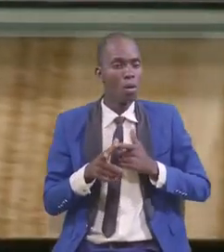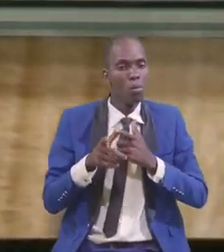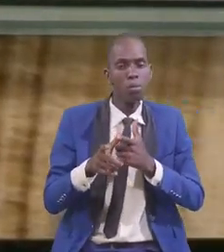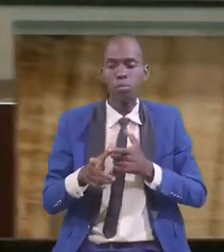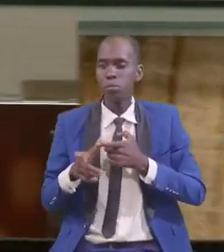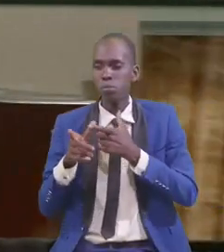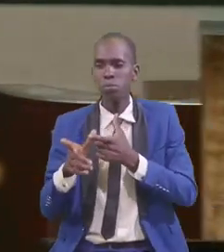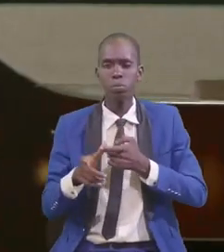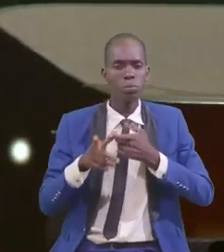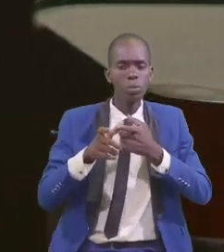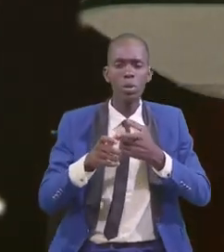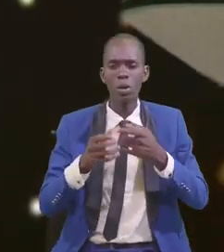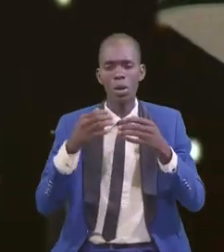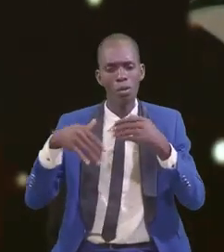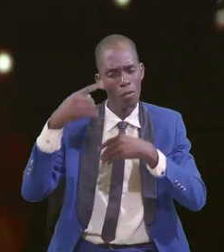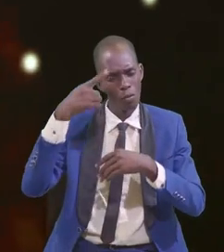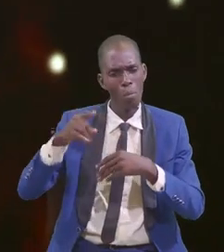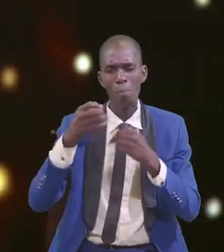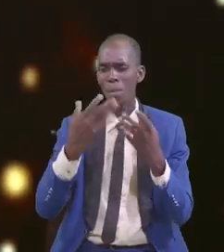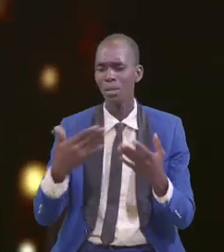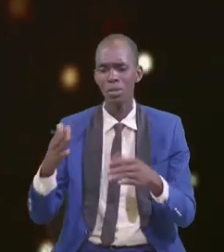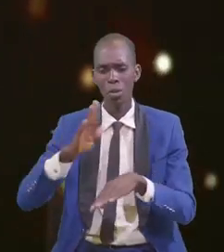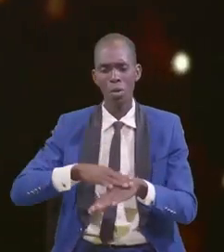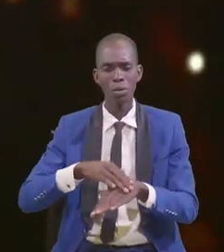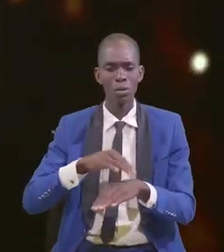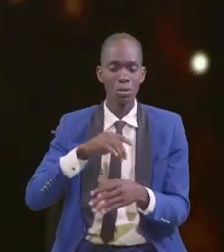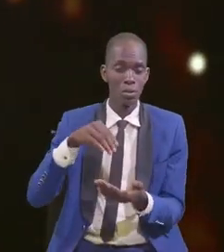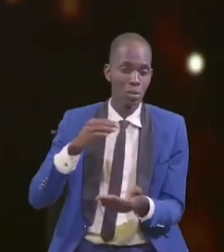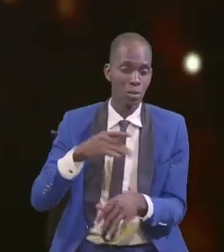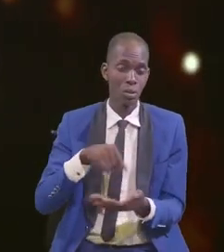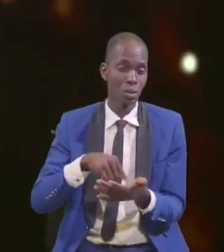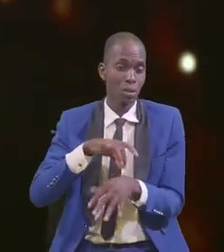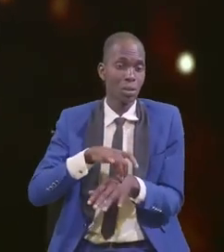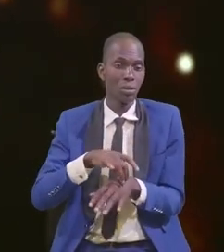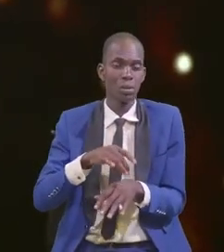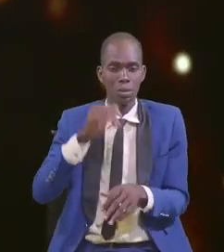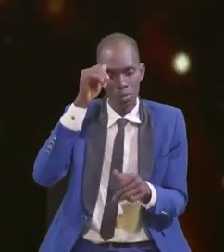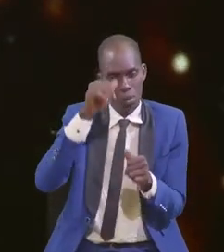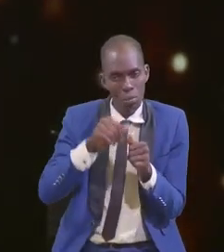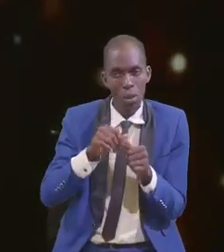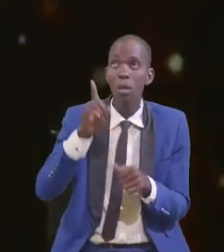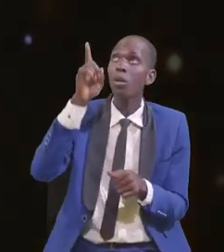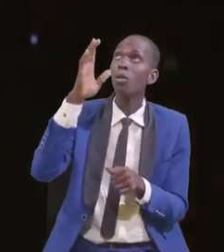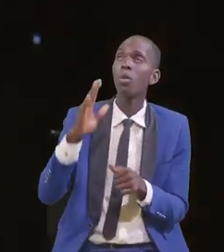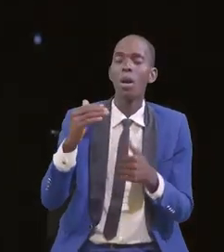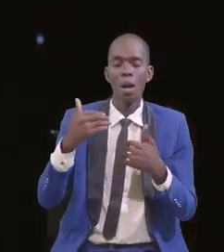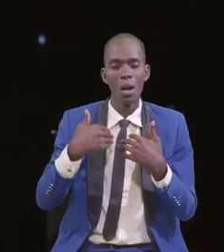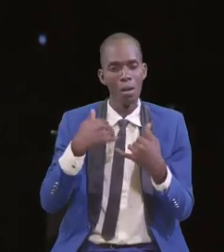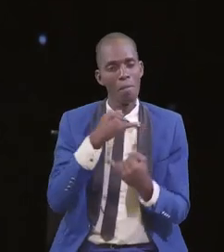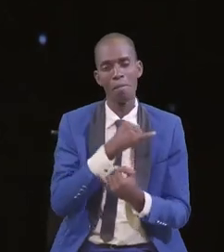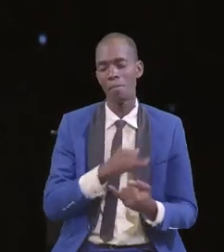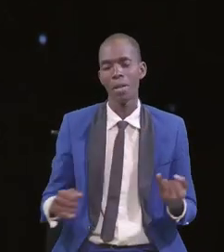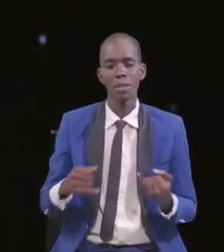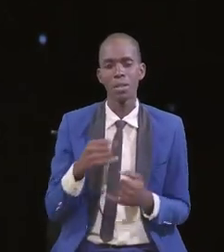this world, God has the final say. On the thoughtless, they are